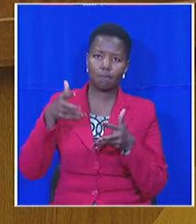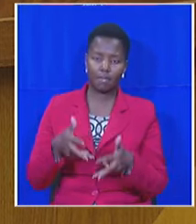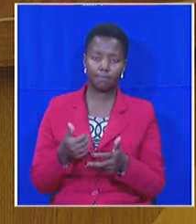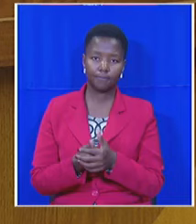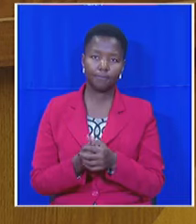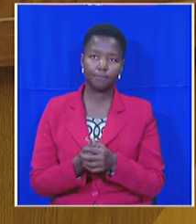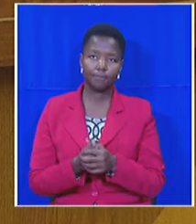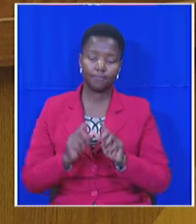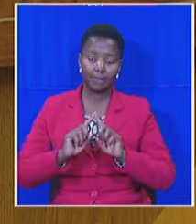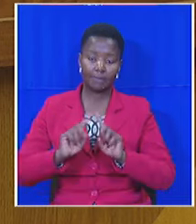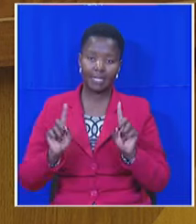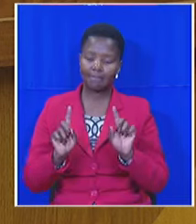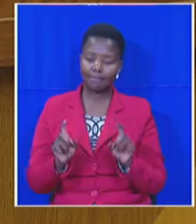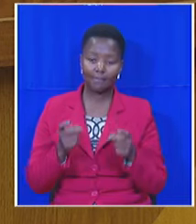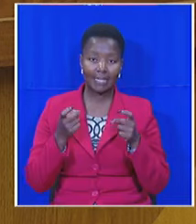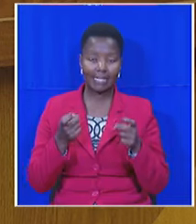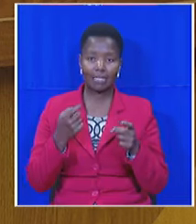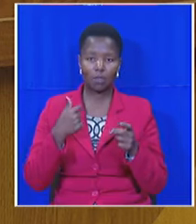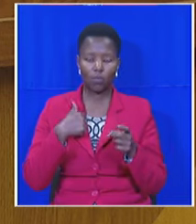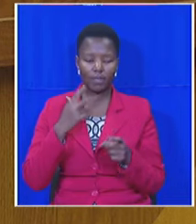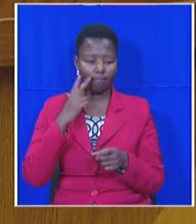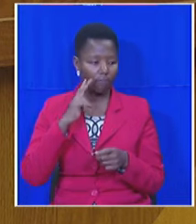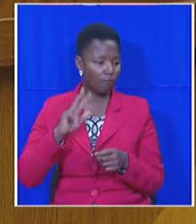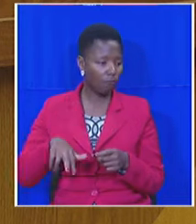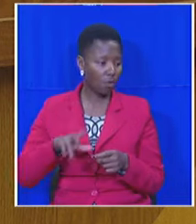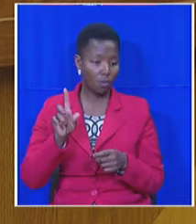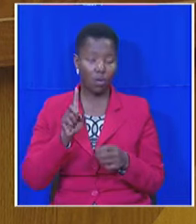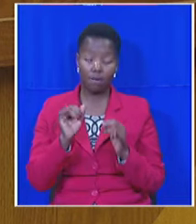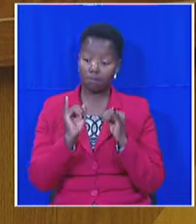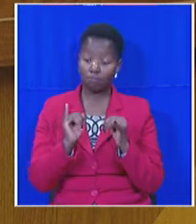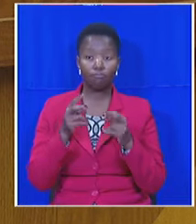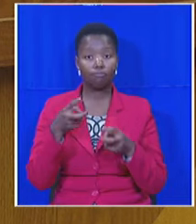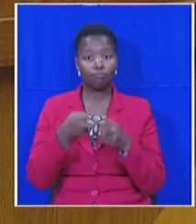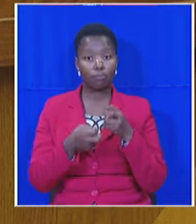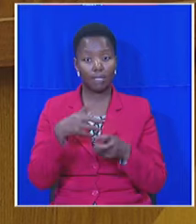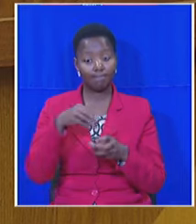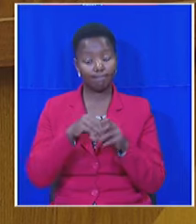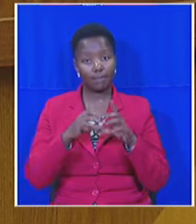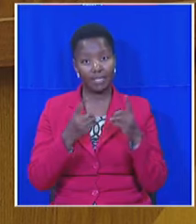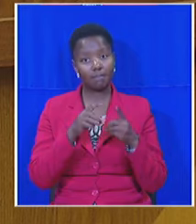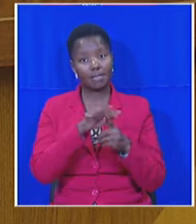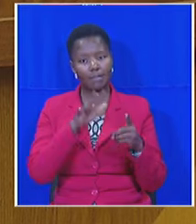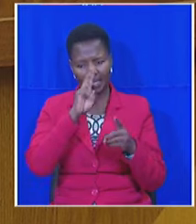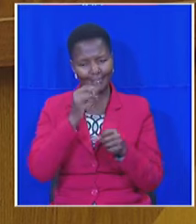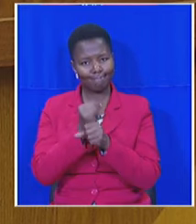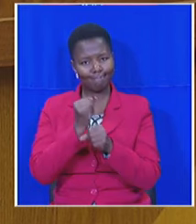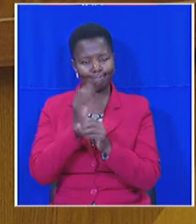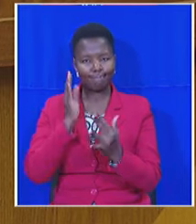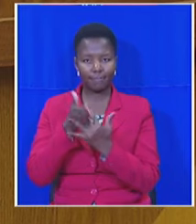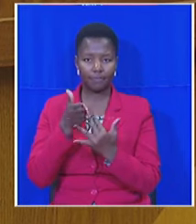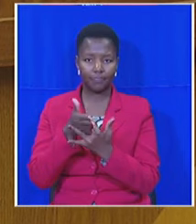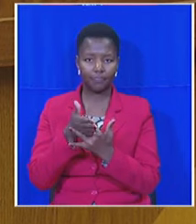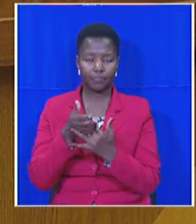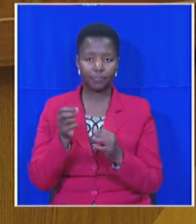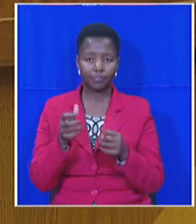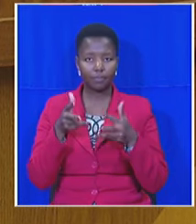also cannot discount the serious problem that still exists in the department that require urgent intervention. Although